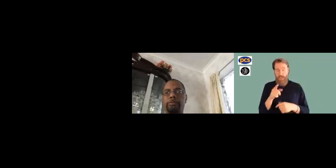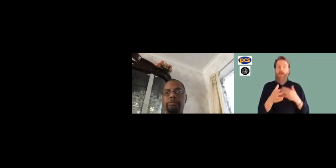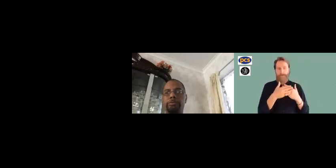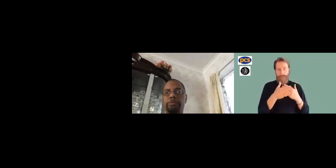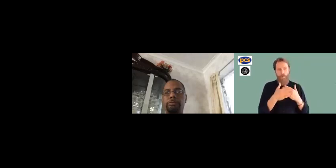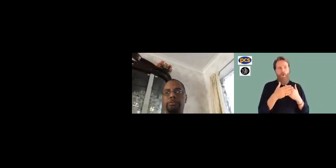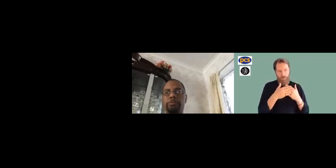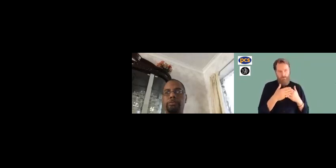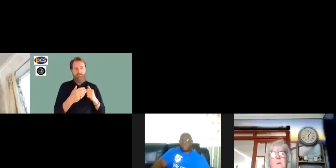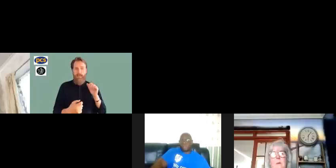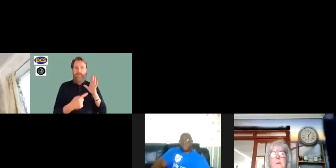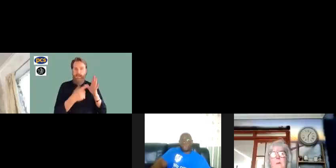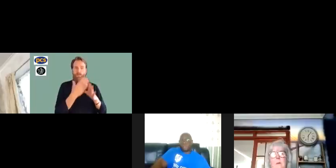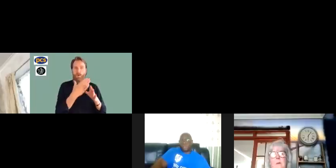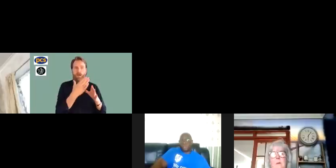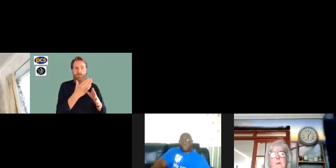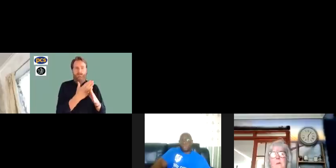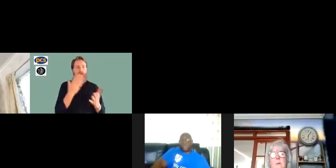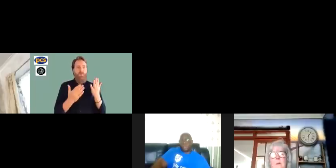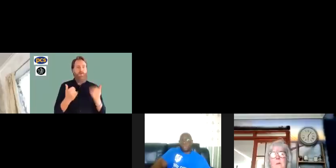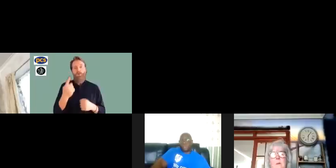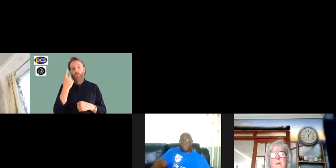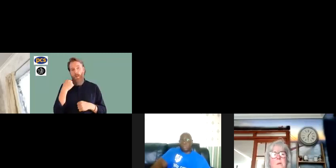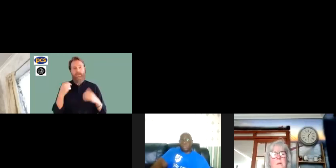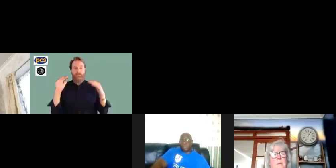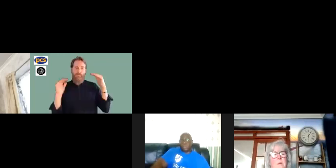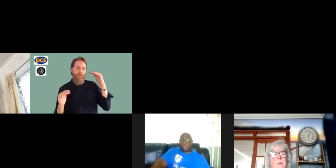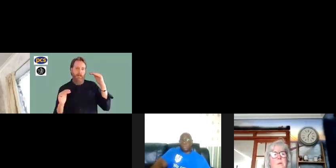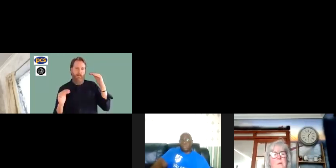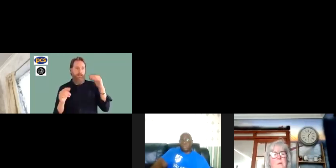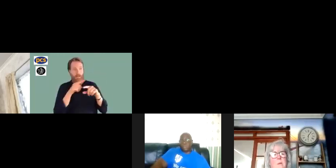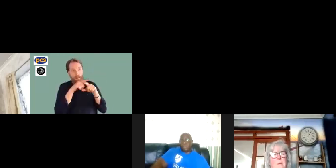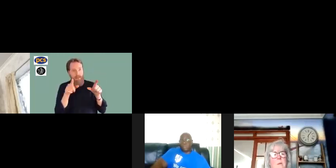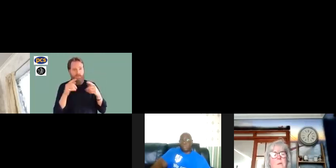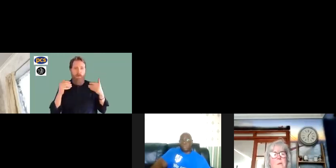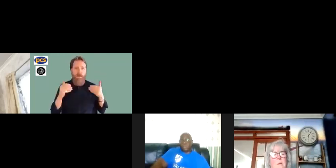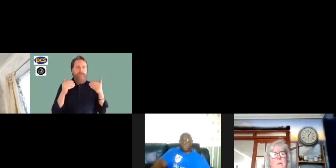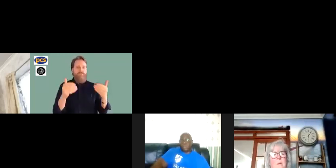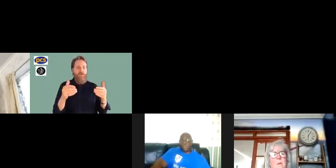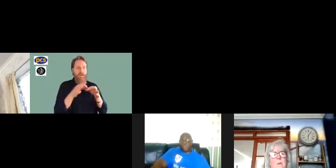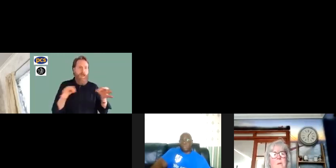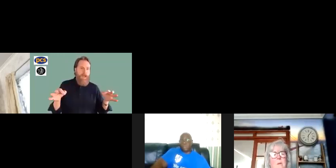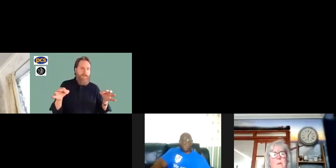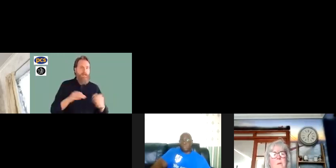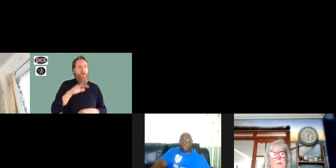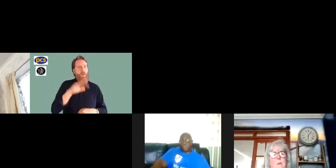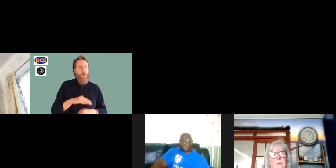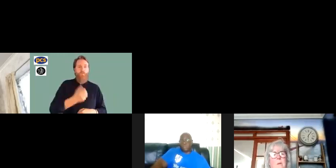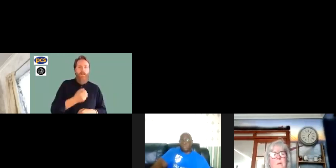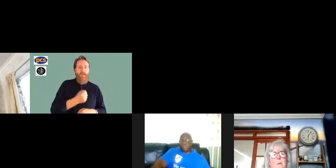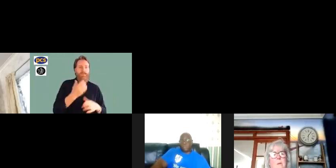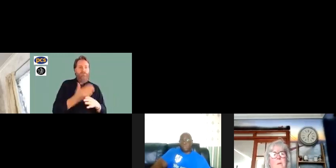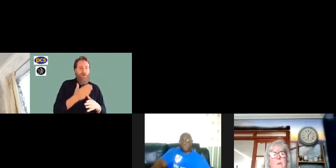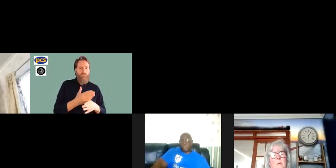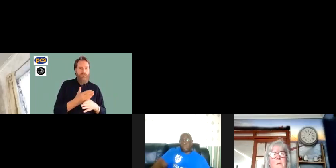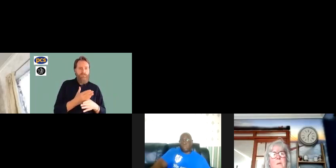workers, and many often those are in frontline jobs, and they're often low paid jobs. And so what we found in the civil